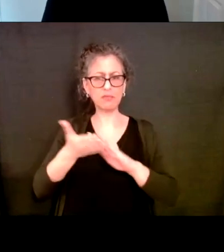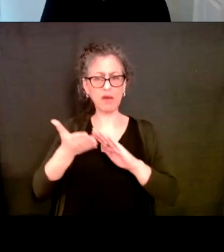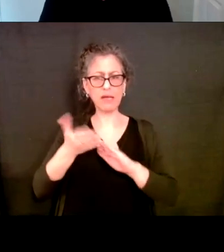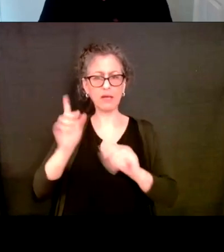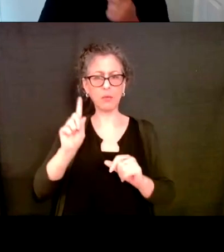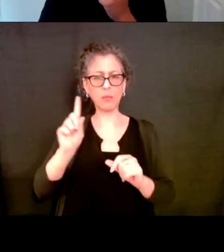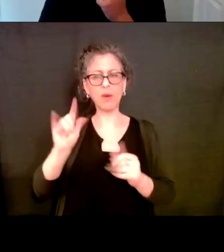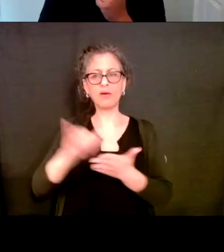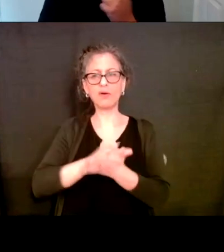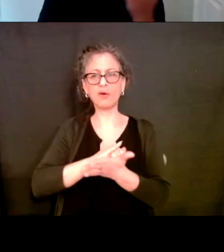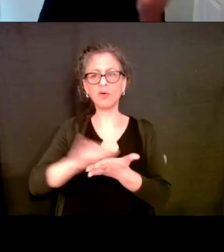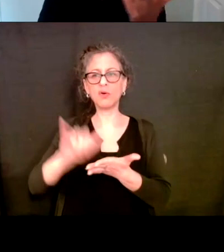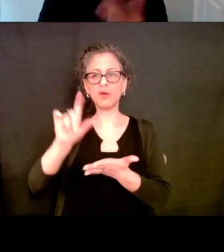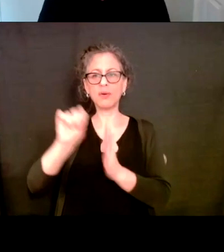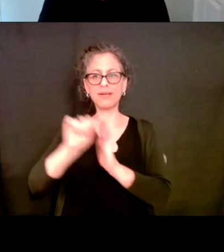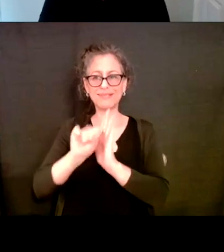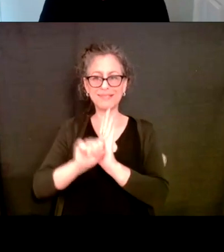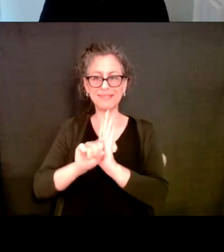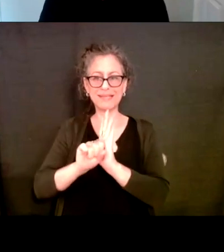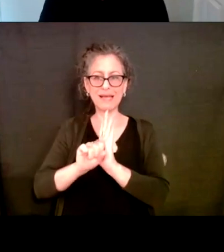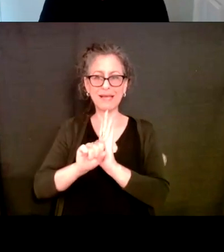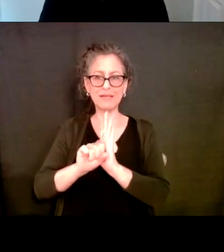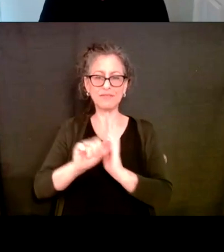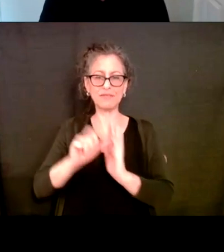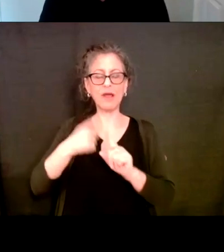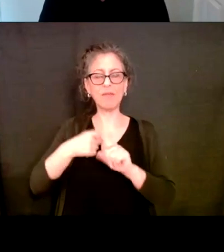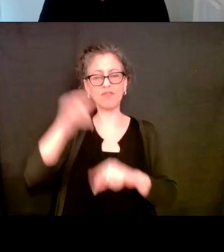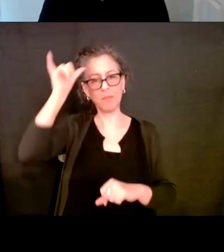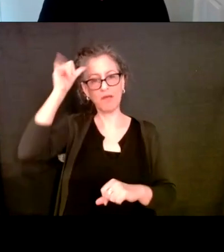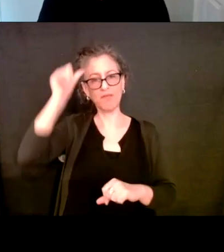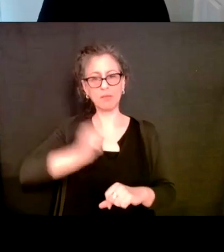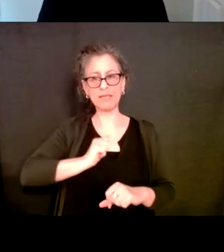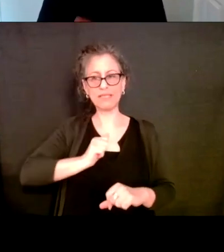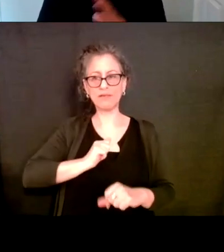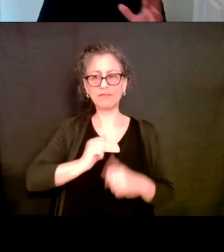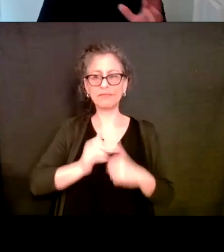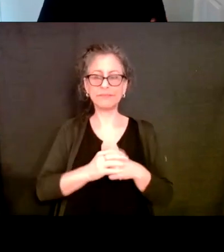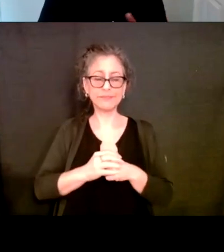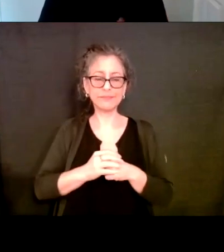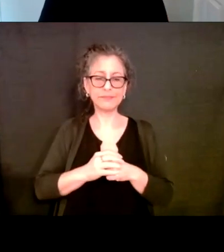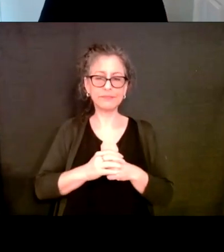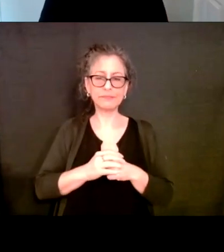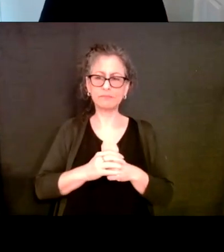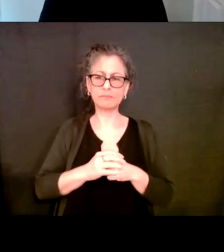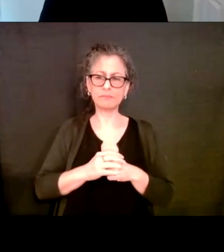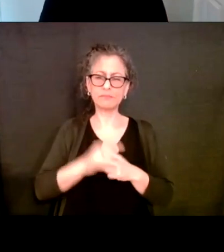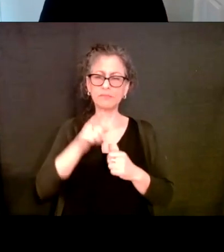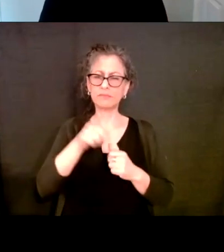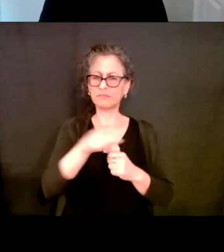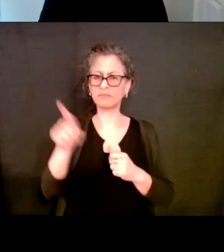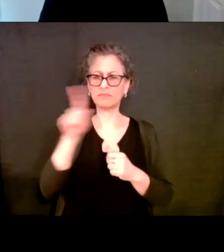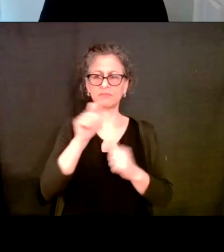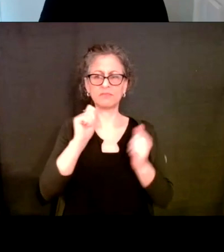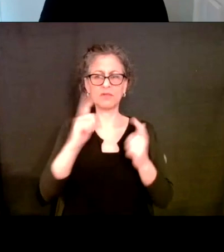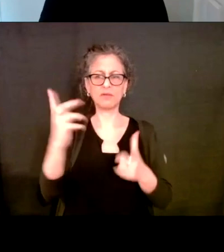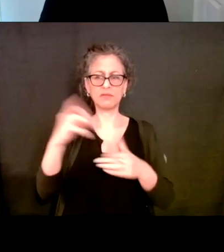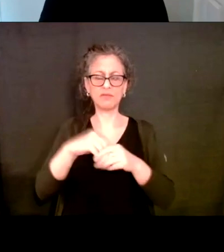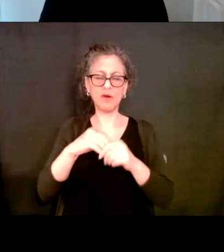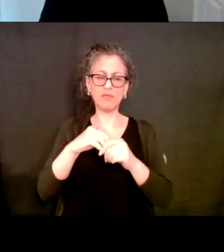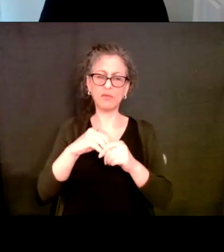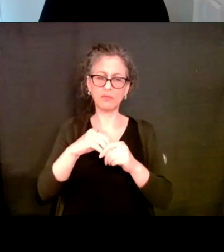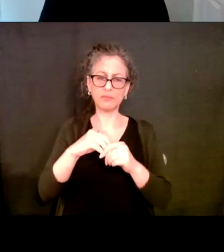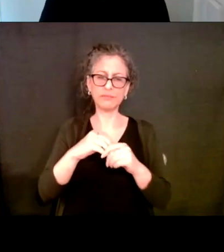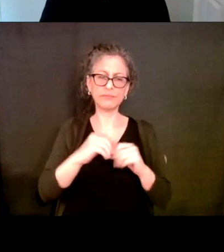York State. My hometown is Buffalo, New York. And so all of this played an instrumental piece